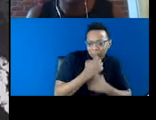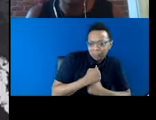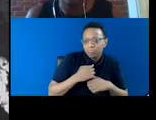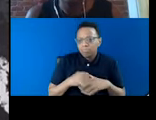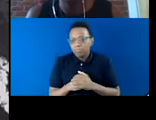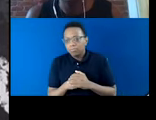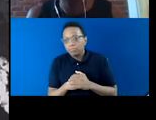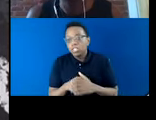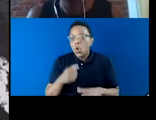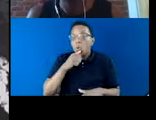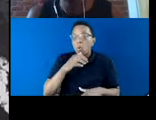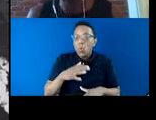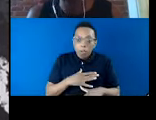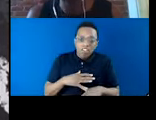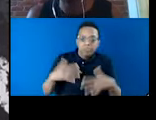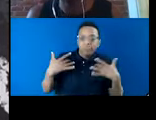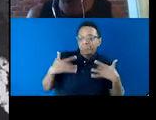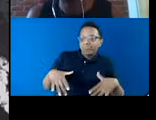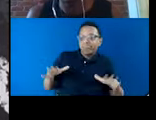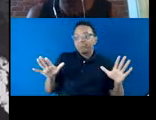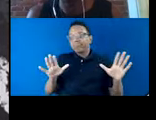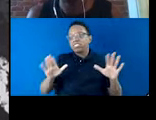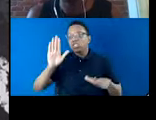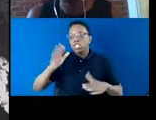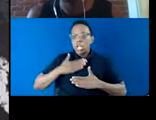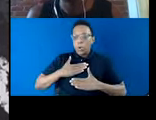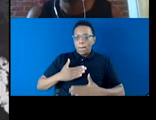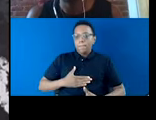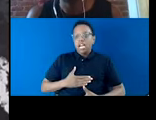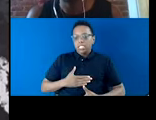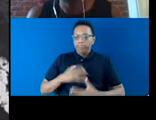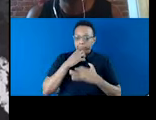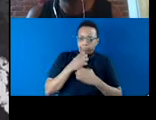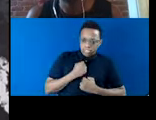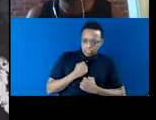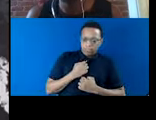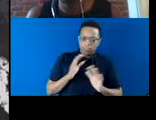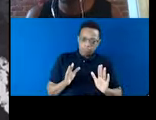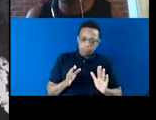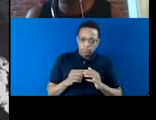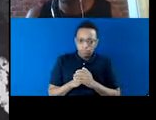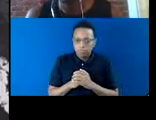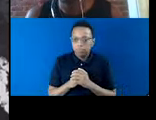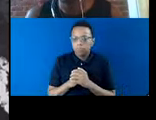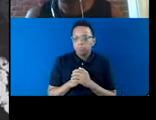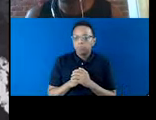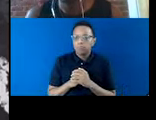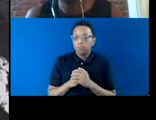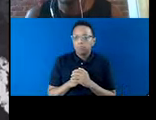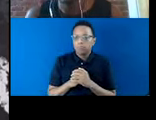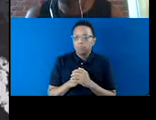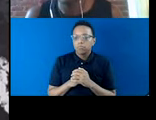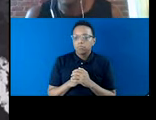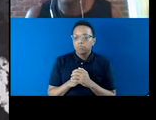never covered, that their bodies are what are prized, that that because